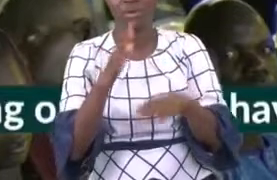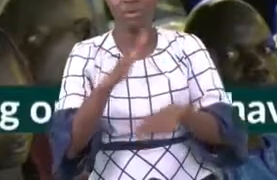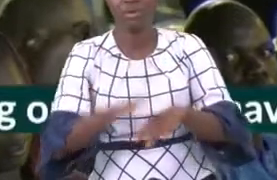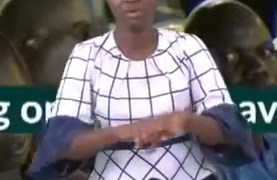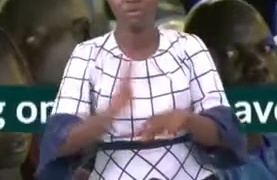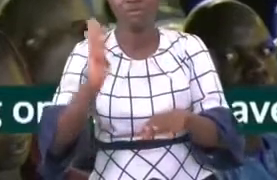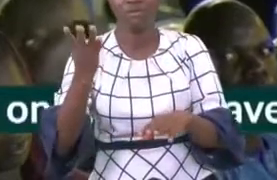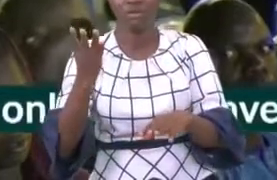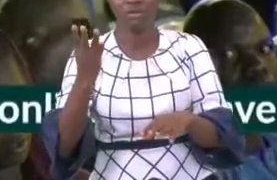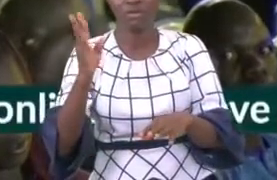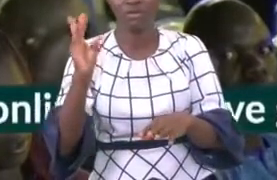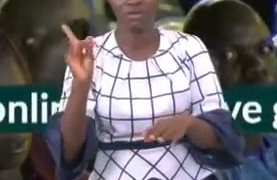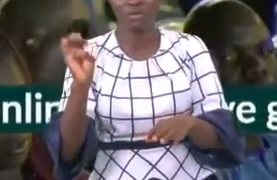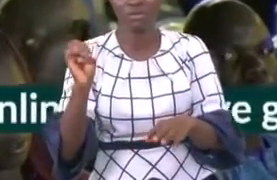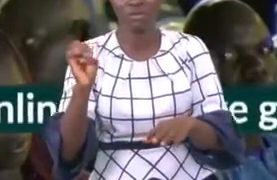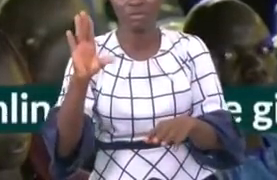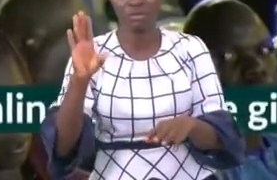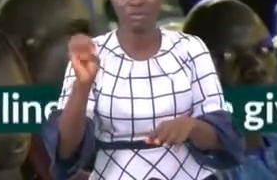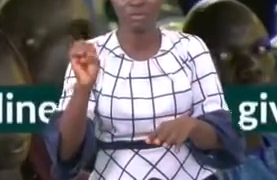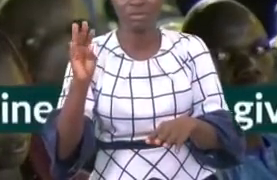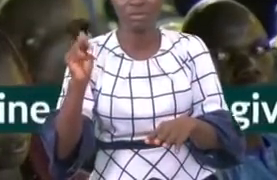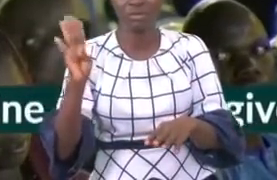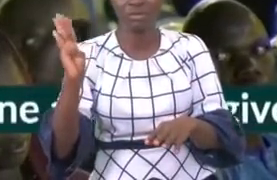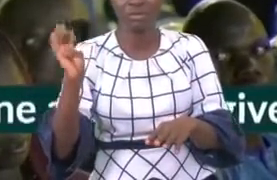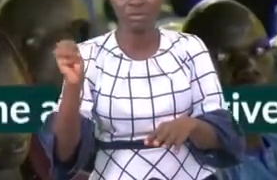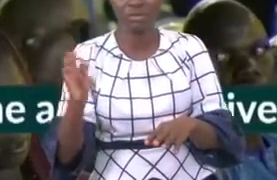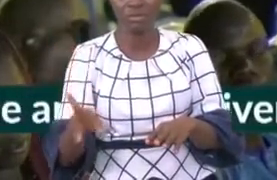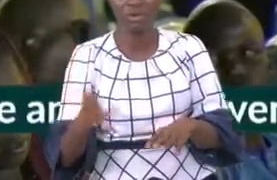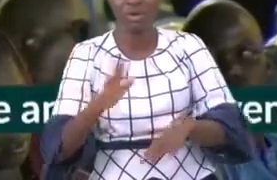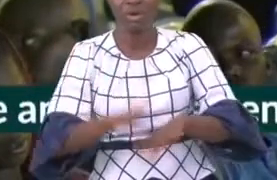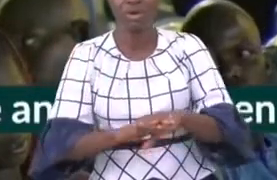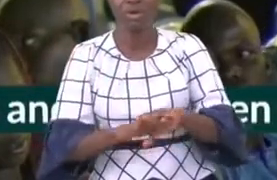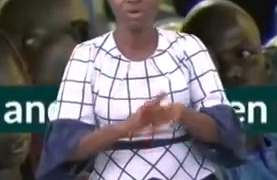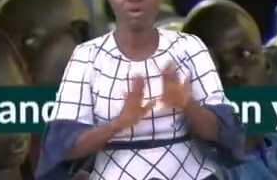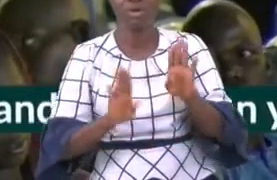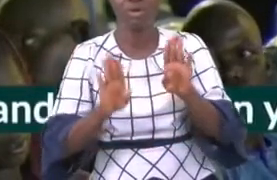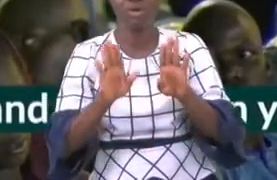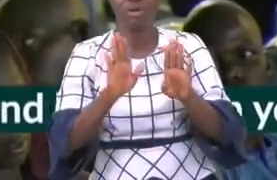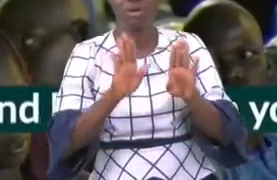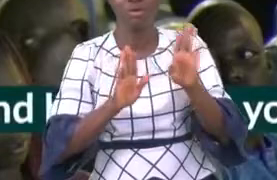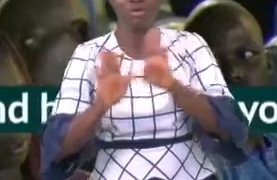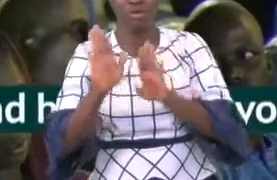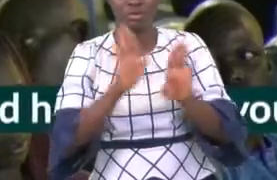at Deeperlife headquarters, Deeperlife Bible Church headquarters, Old Jerry,